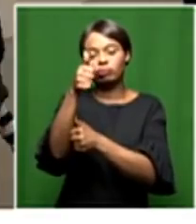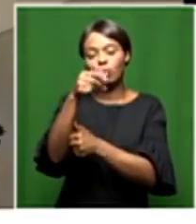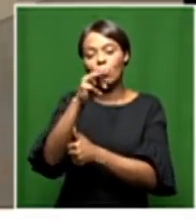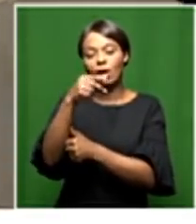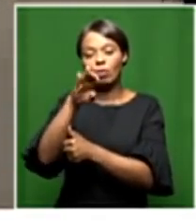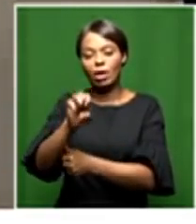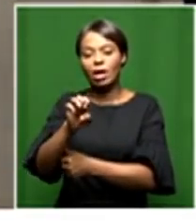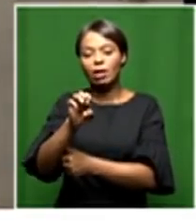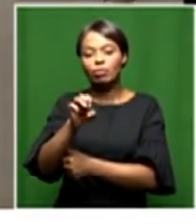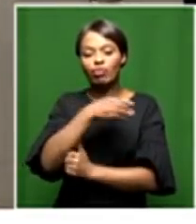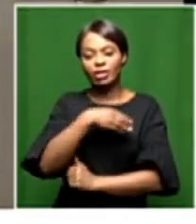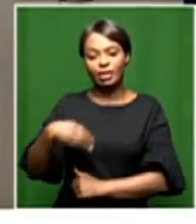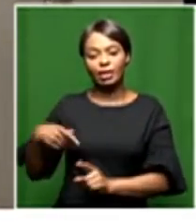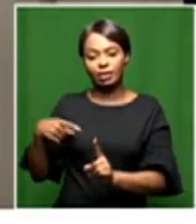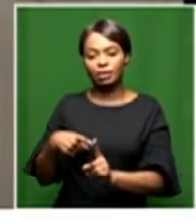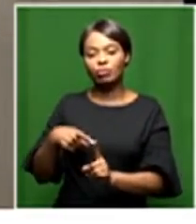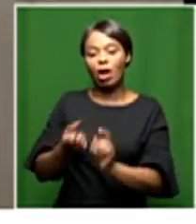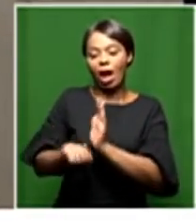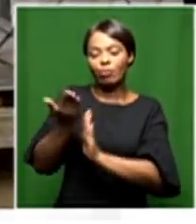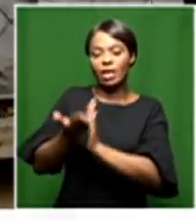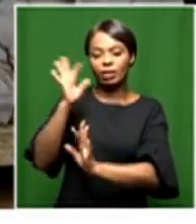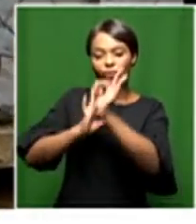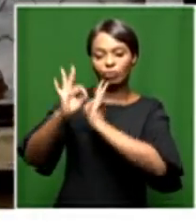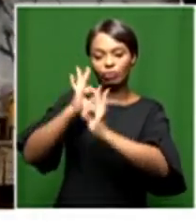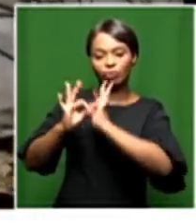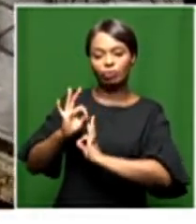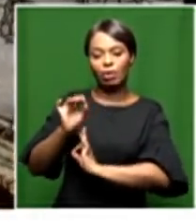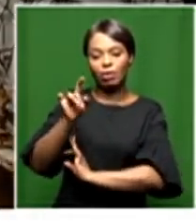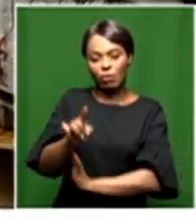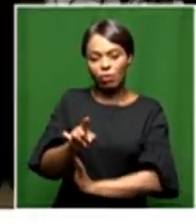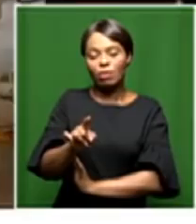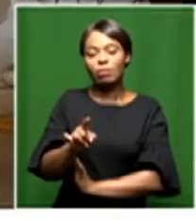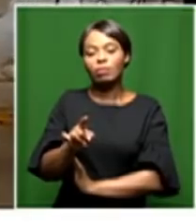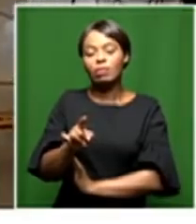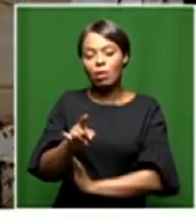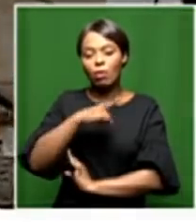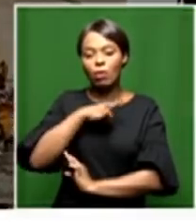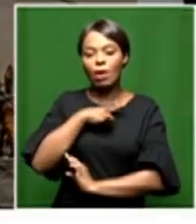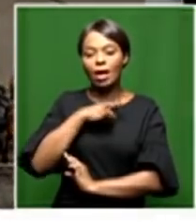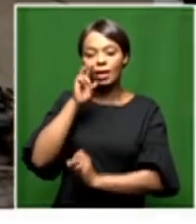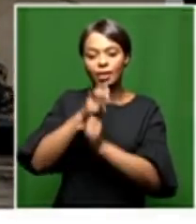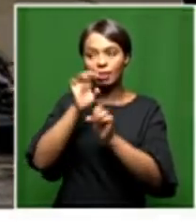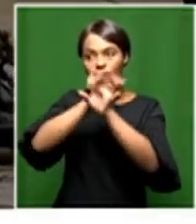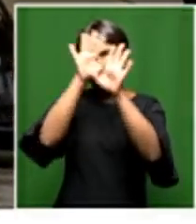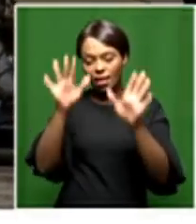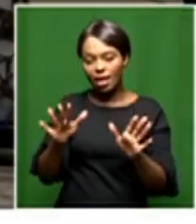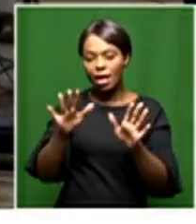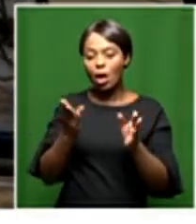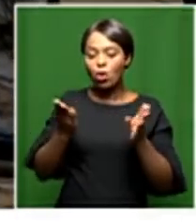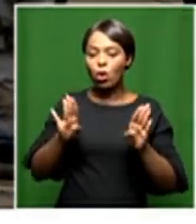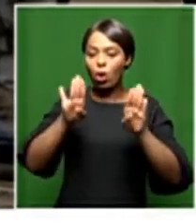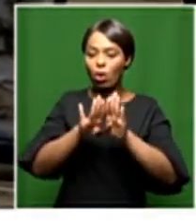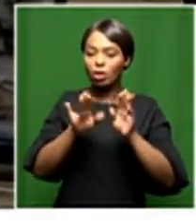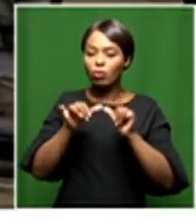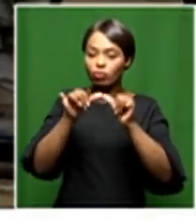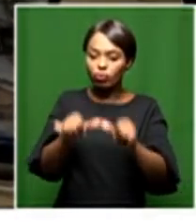the lockdown, because it expires today, and he is expected to give an indication as to does the lockdown continue, or will